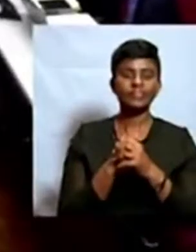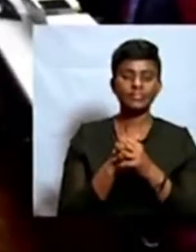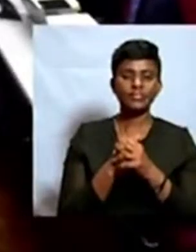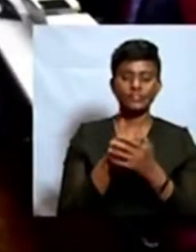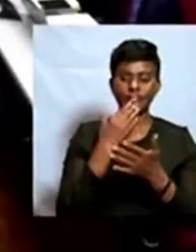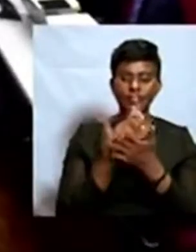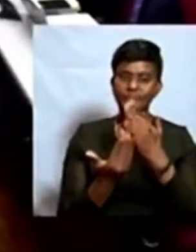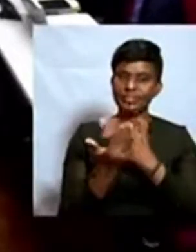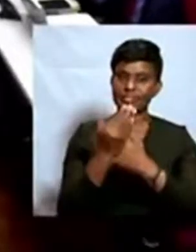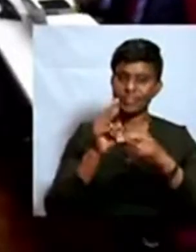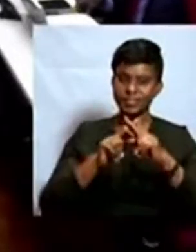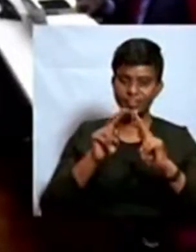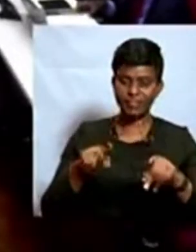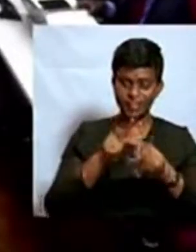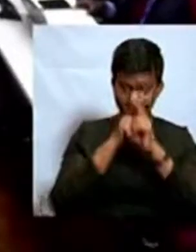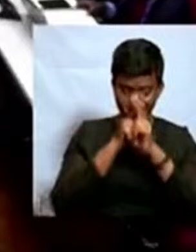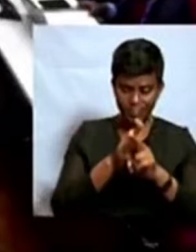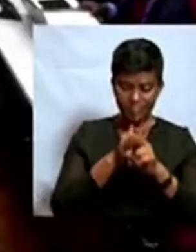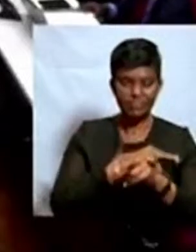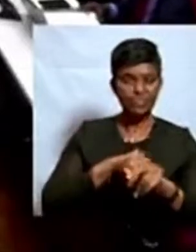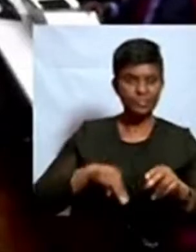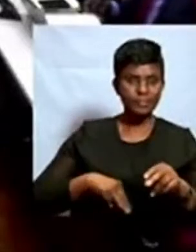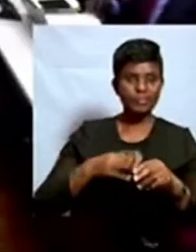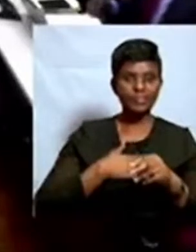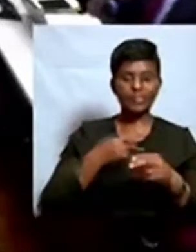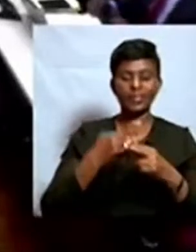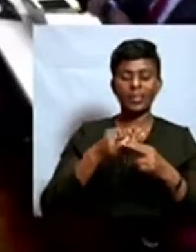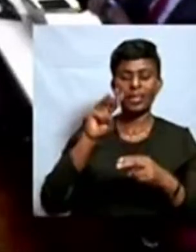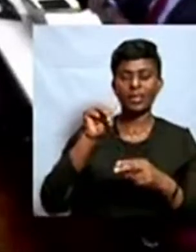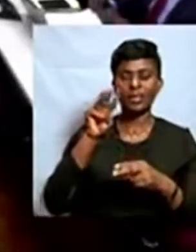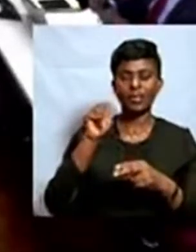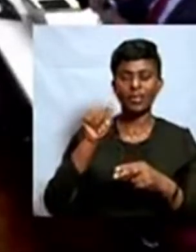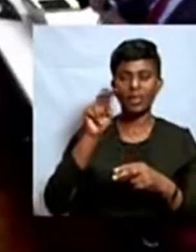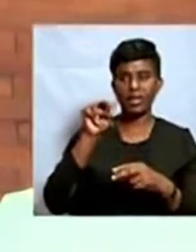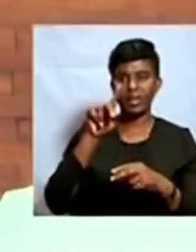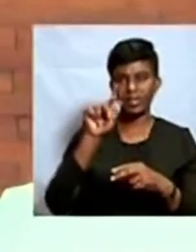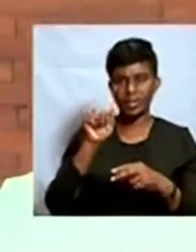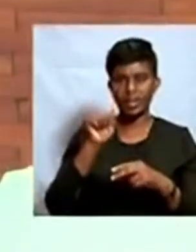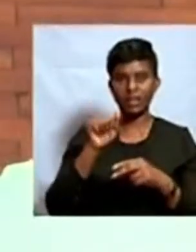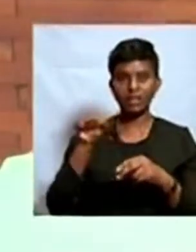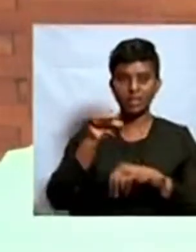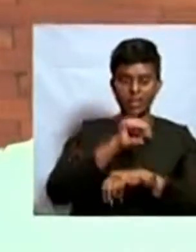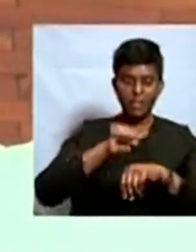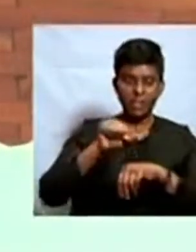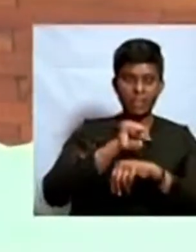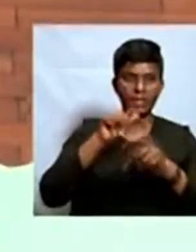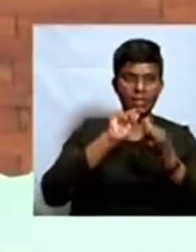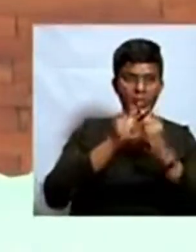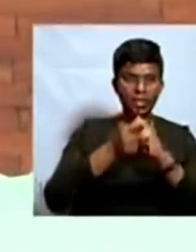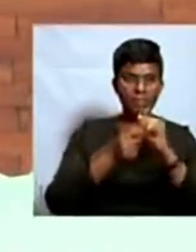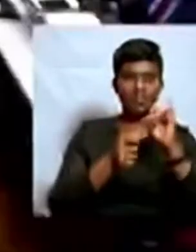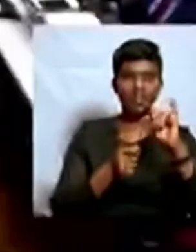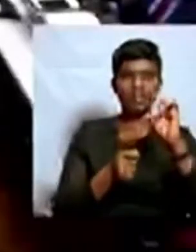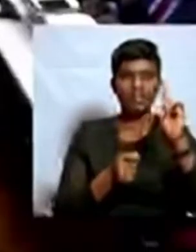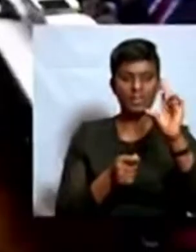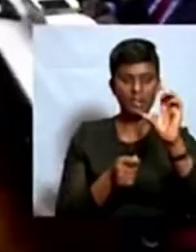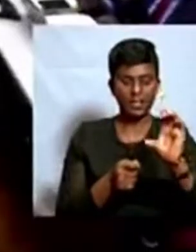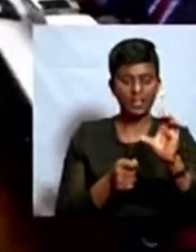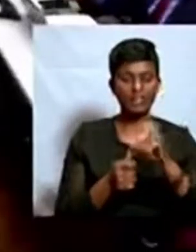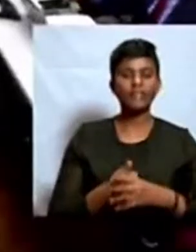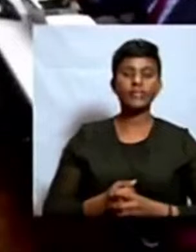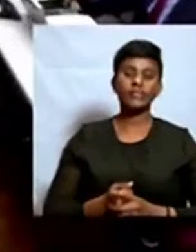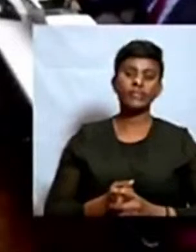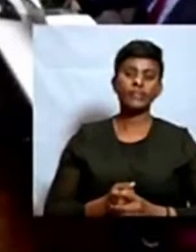Good morning, Chair. Good morning, honorable members. Mwanza Muza, my name, Senior Transformation Officer, IDC.